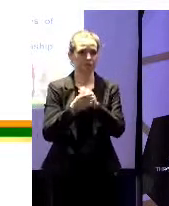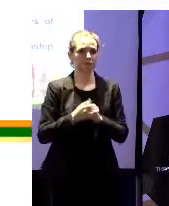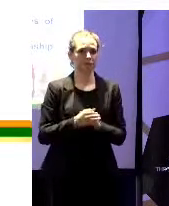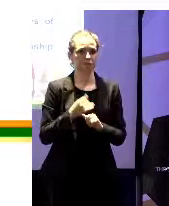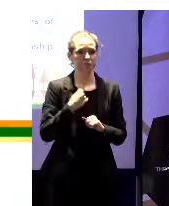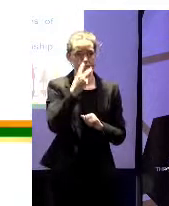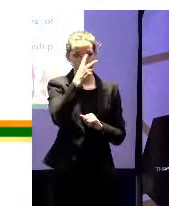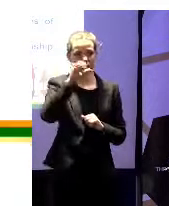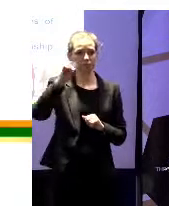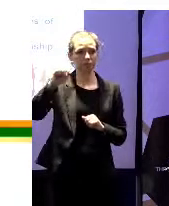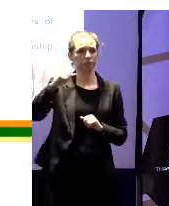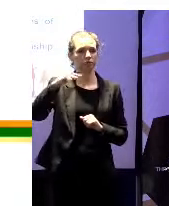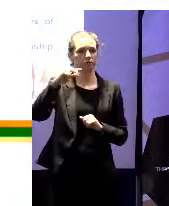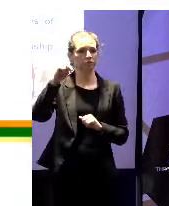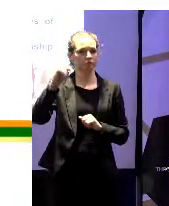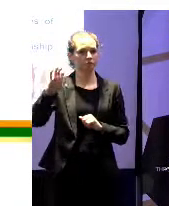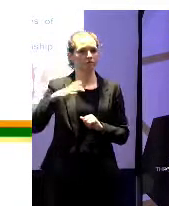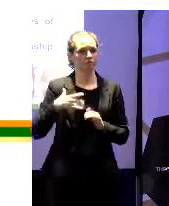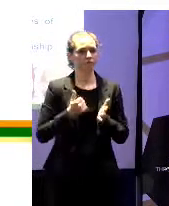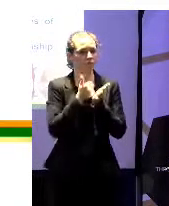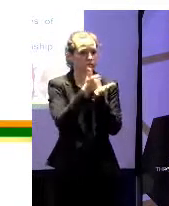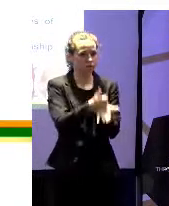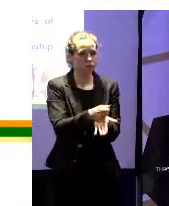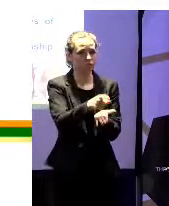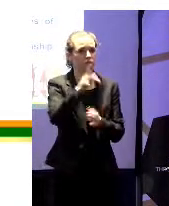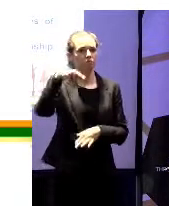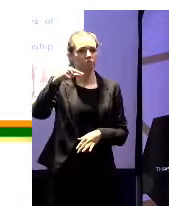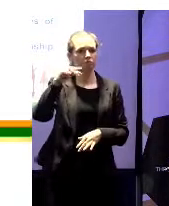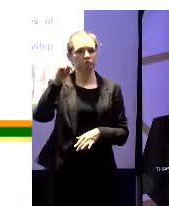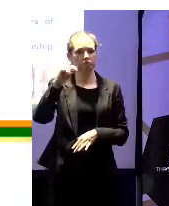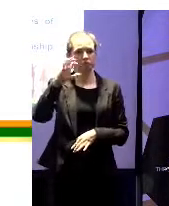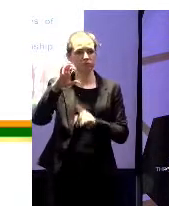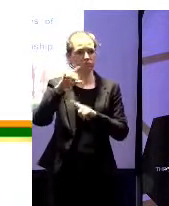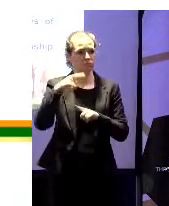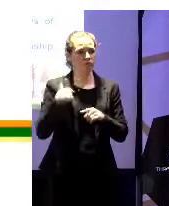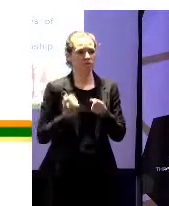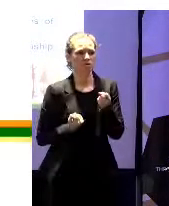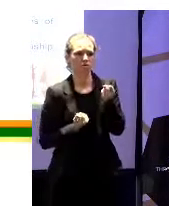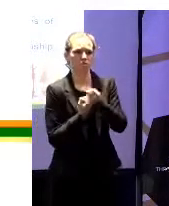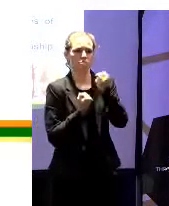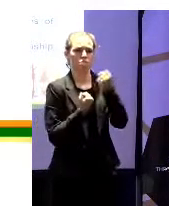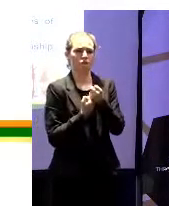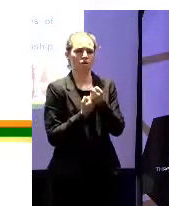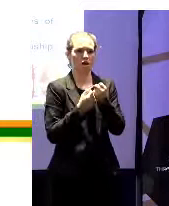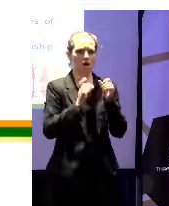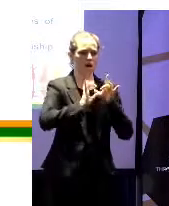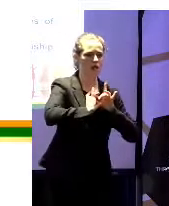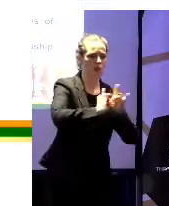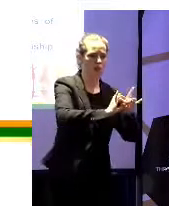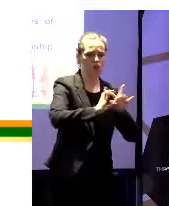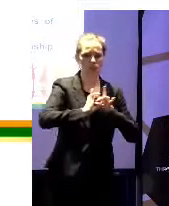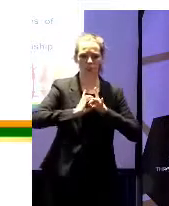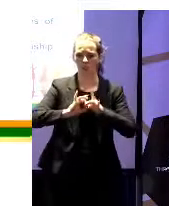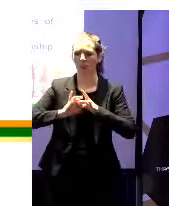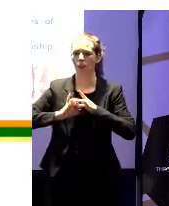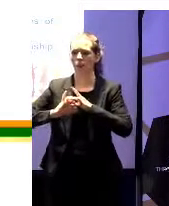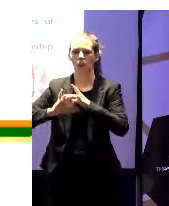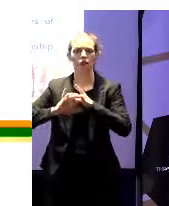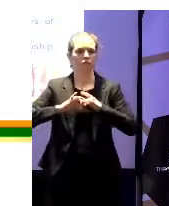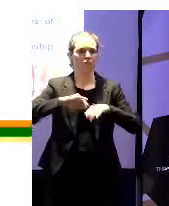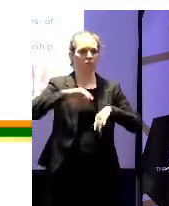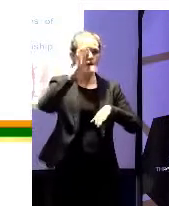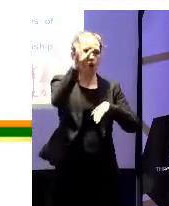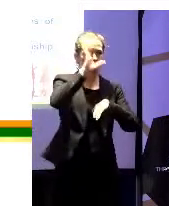SAGNC to facilitate and advise the PGNCs to forge and strengthen relationships with higher education institutions. So we